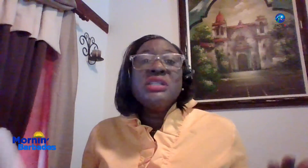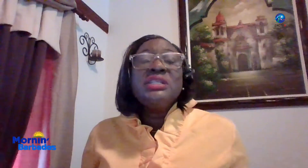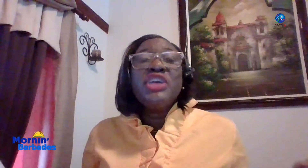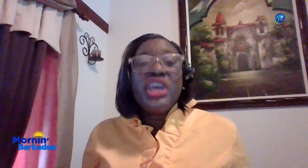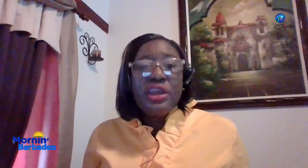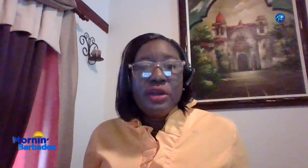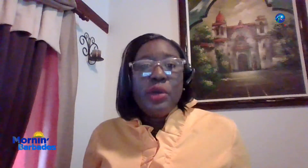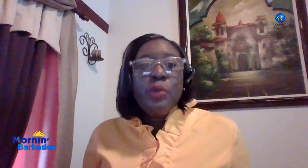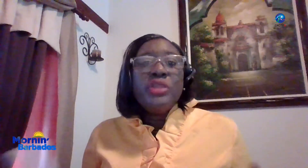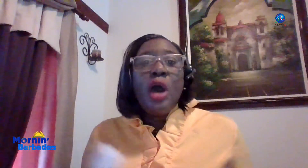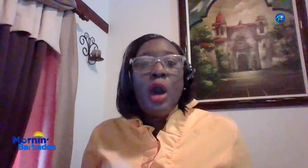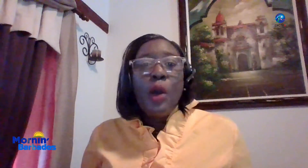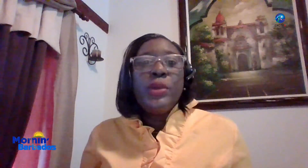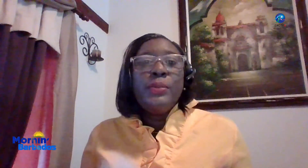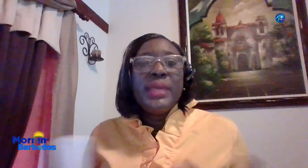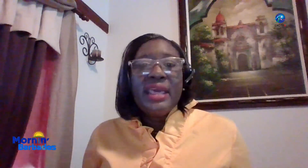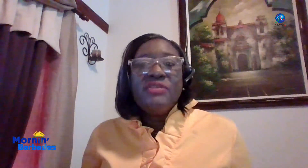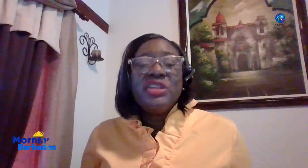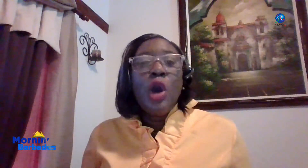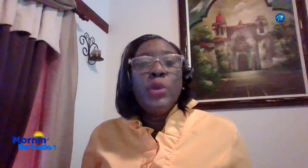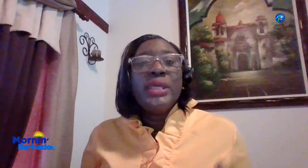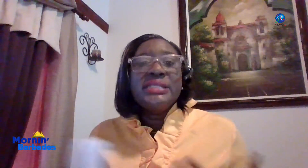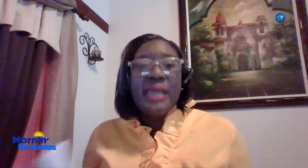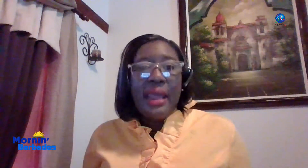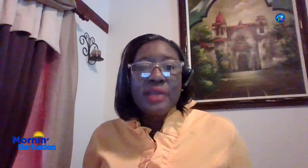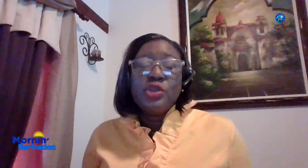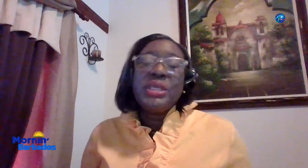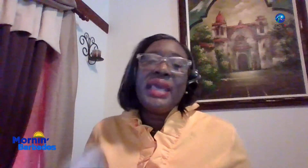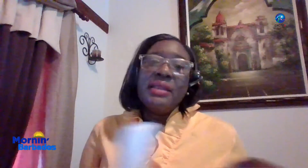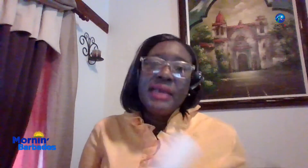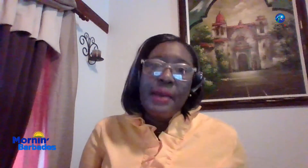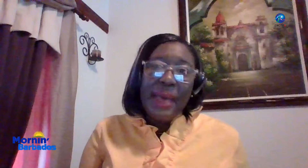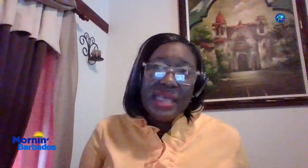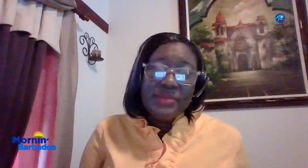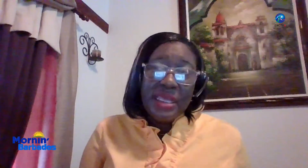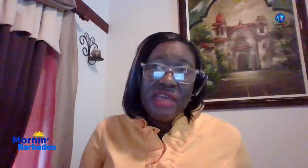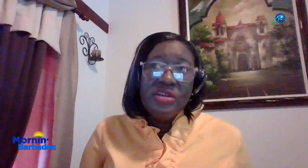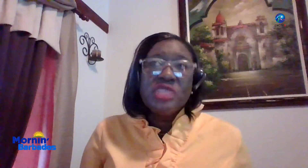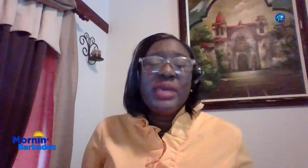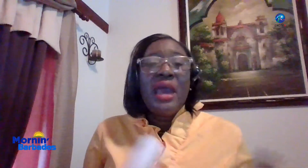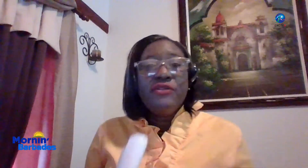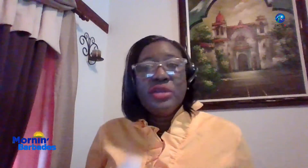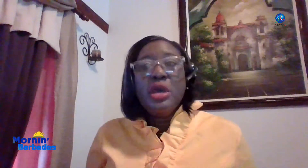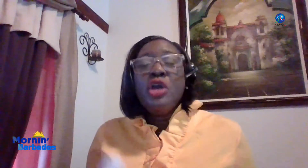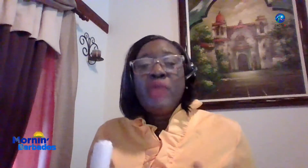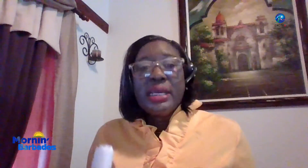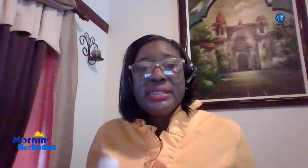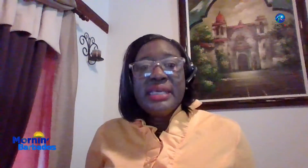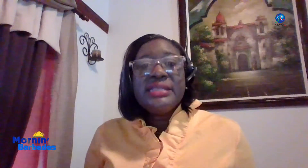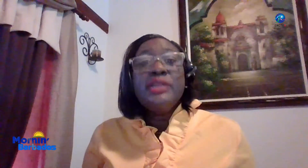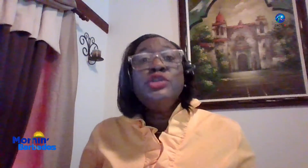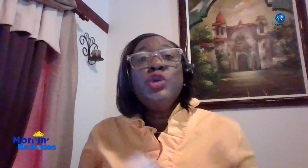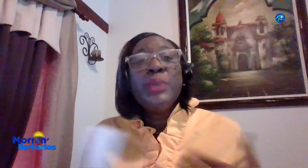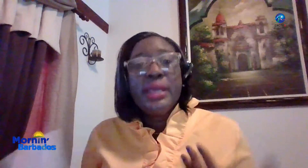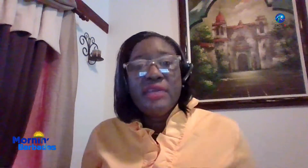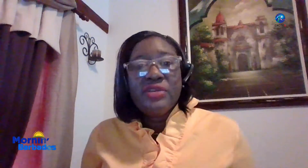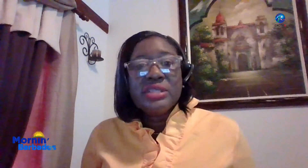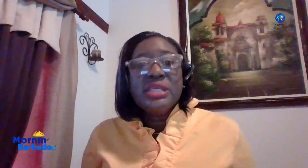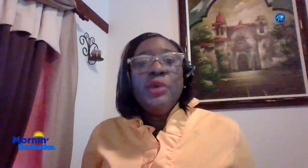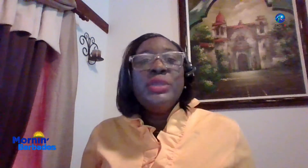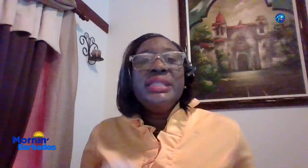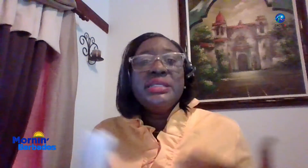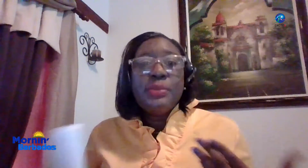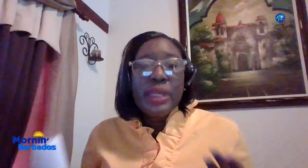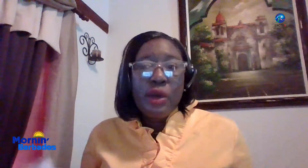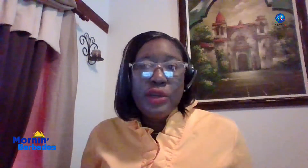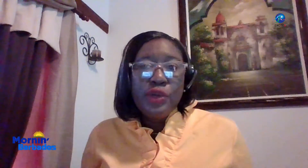the personal care with how we behave and how we interact. So we can't look at past behaviors. We have to recognize that new